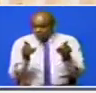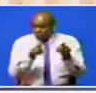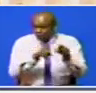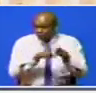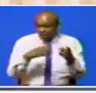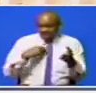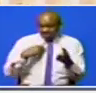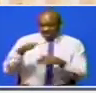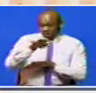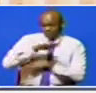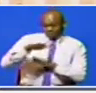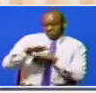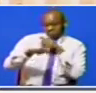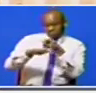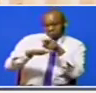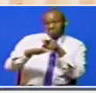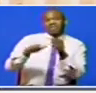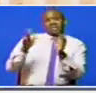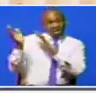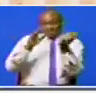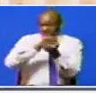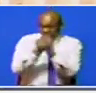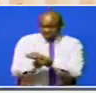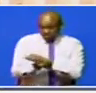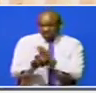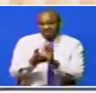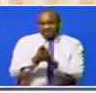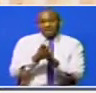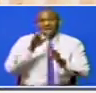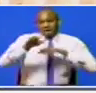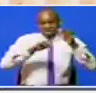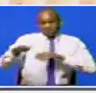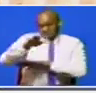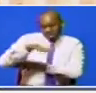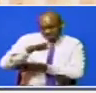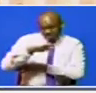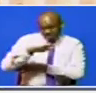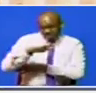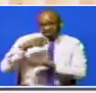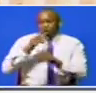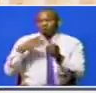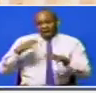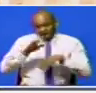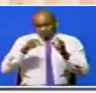because of the environment, the climate change in the game reserves, migration has started earlier